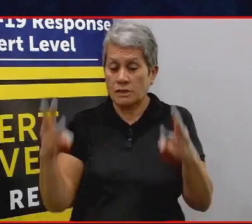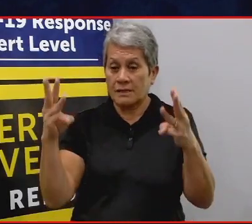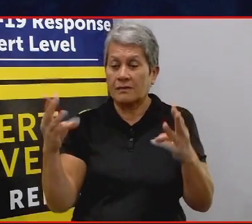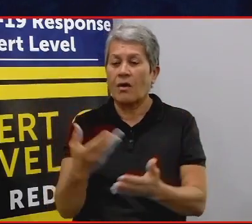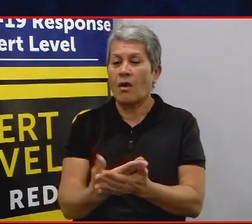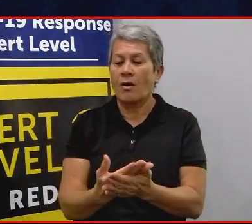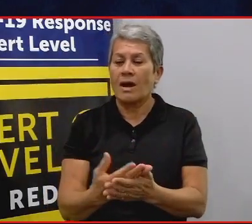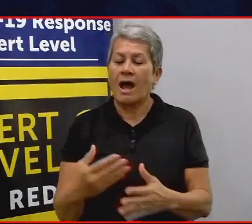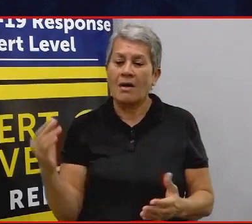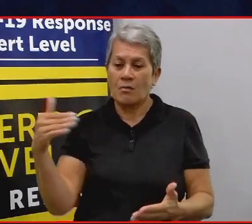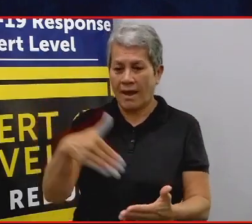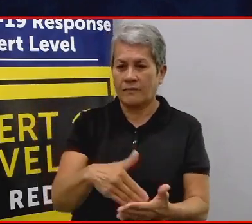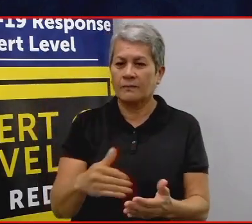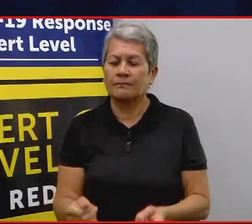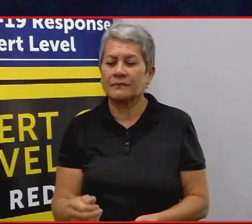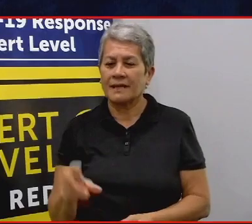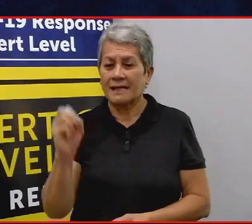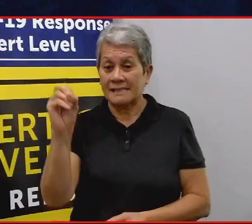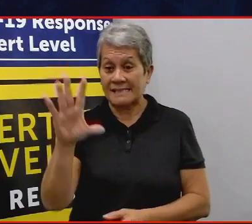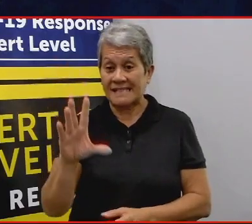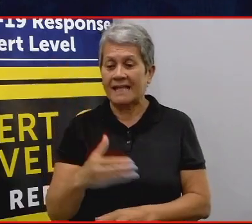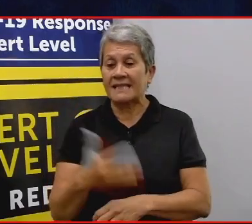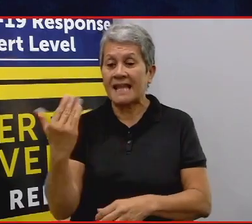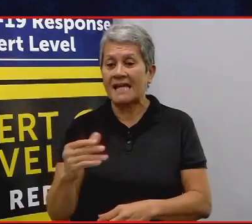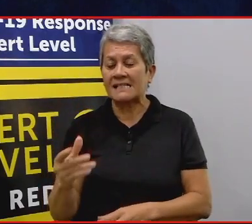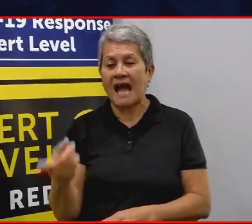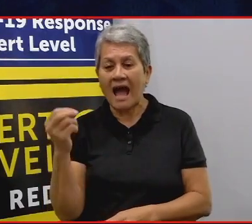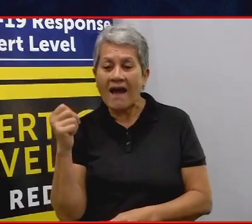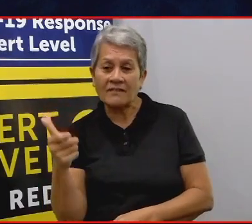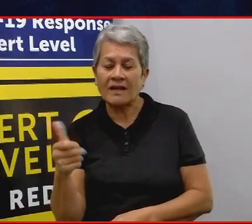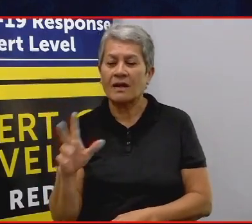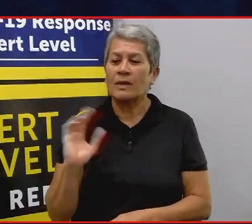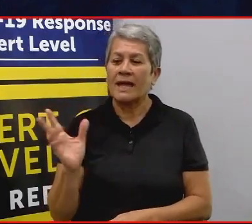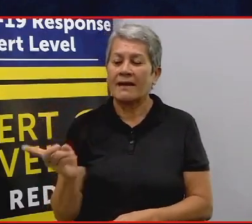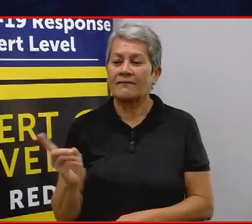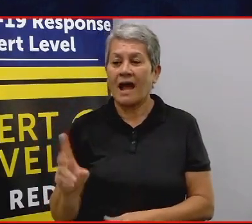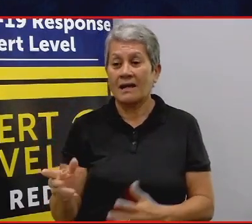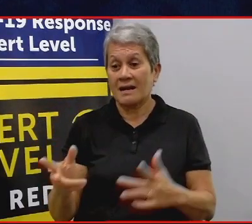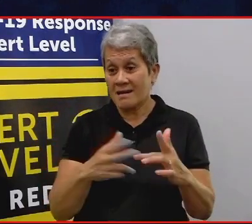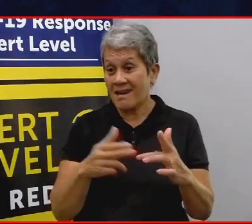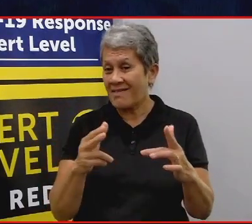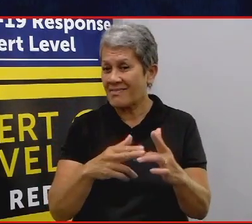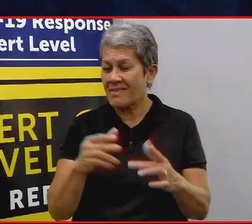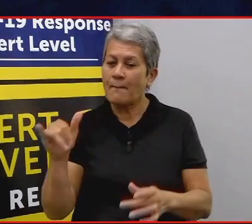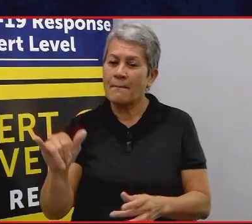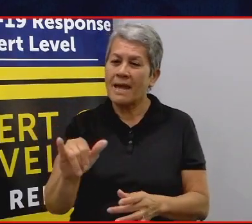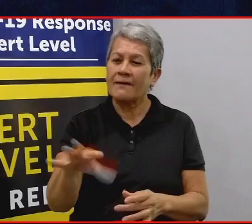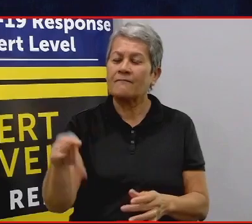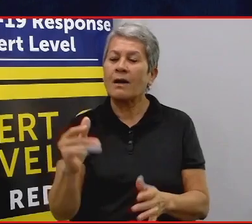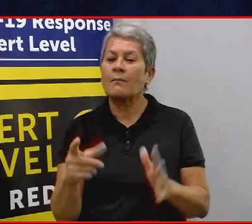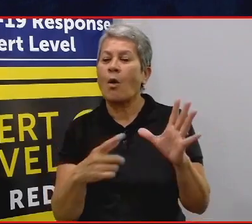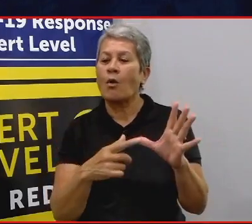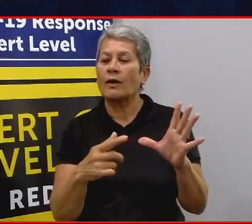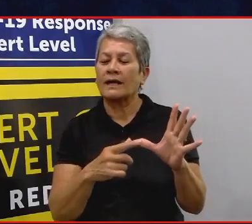isolation. 10 days later, we have a scheduled departure from Auckland for those of our qualifying people